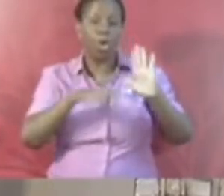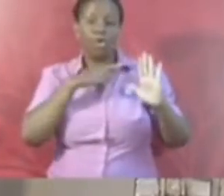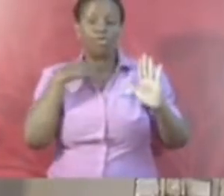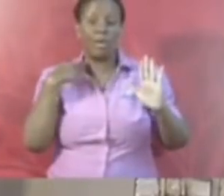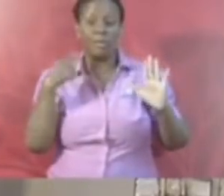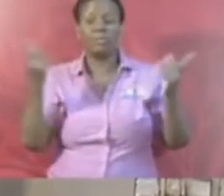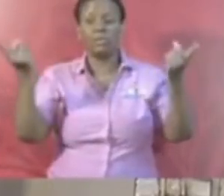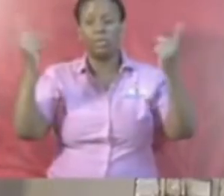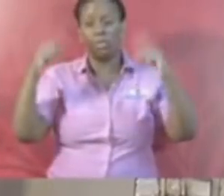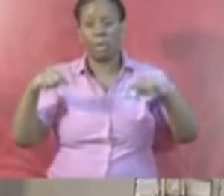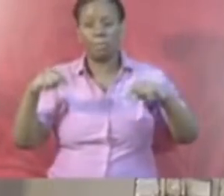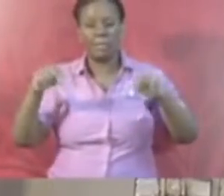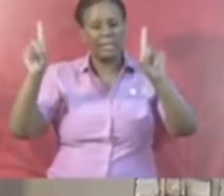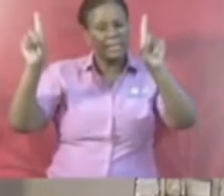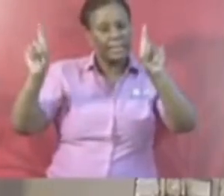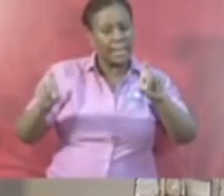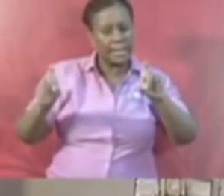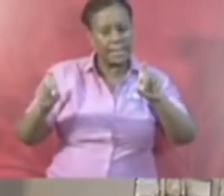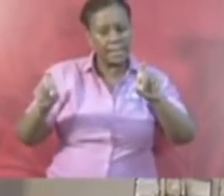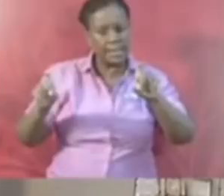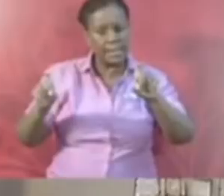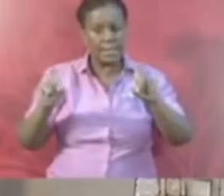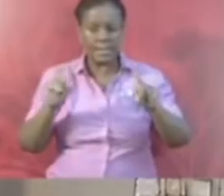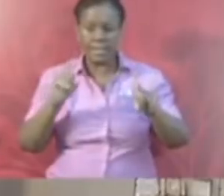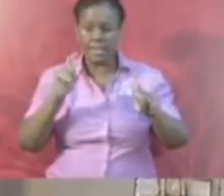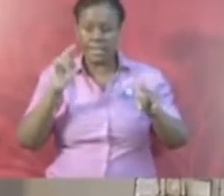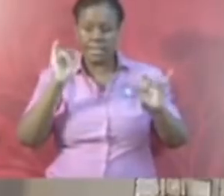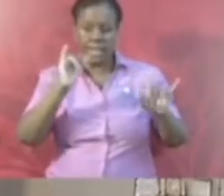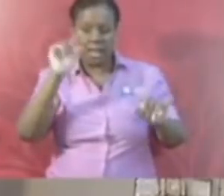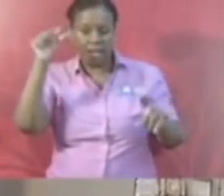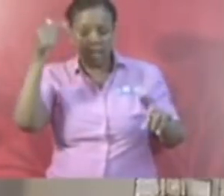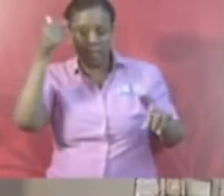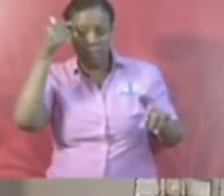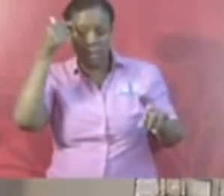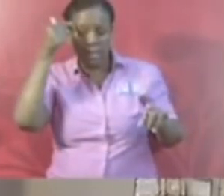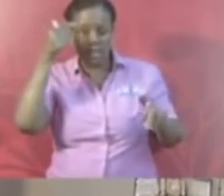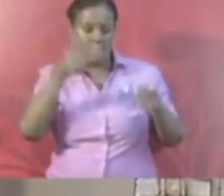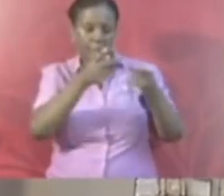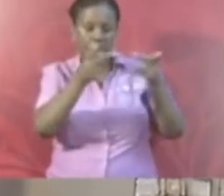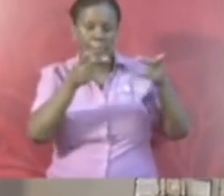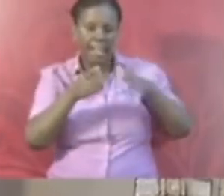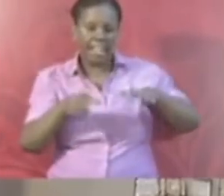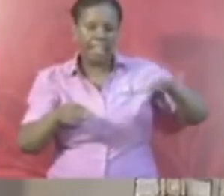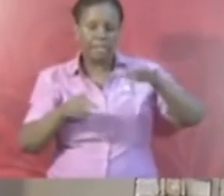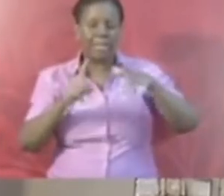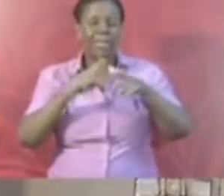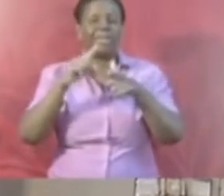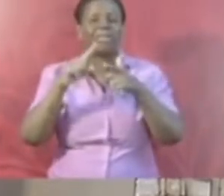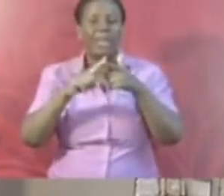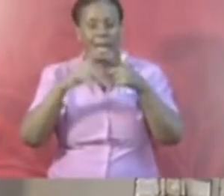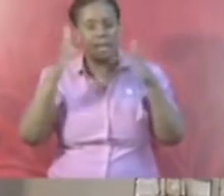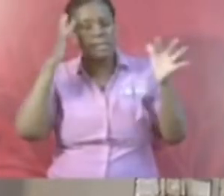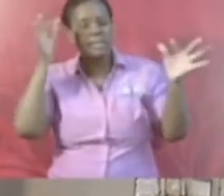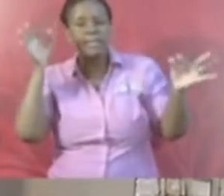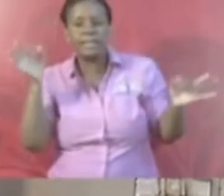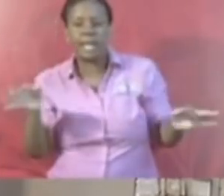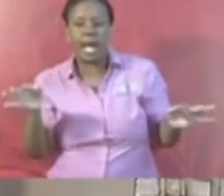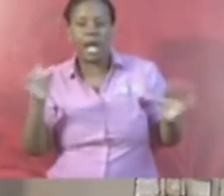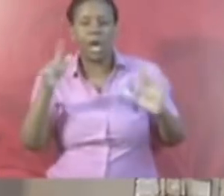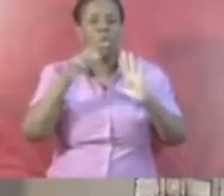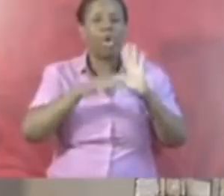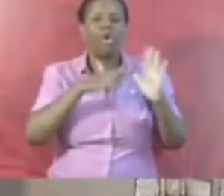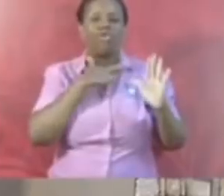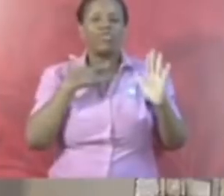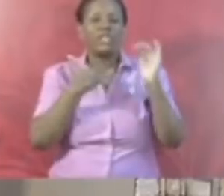stay in a state quarantine facility for 7 days, and then decisions are taken. Those coming from low-risk countries who